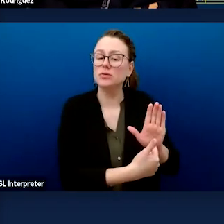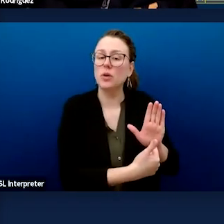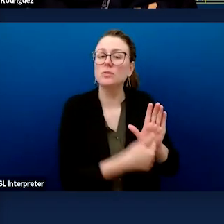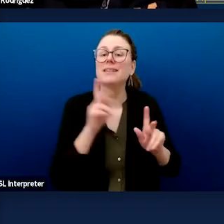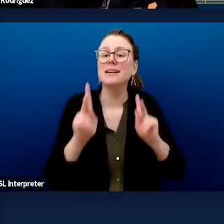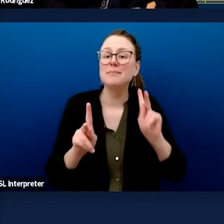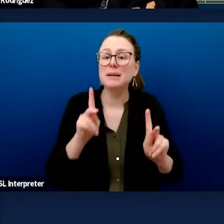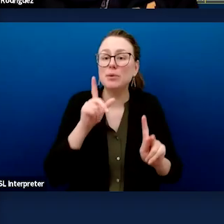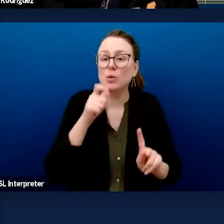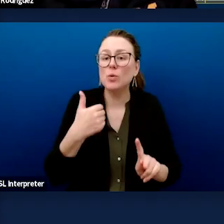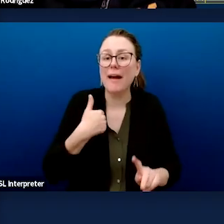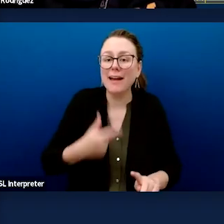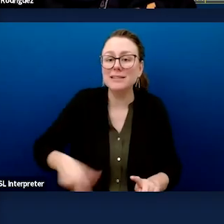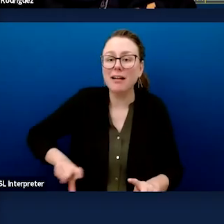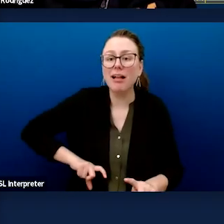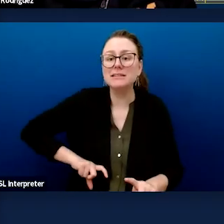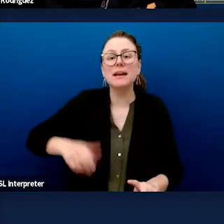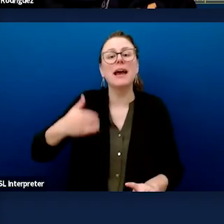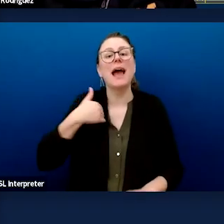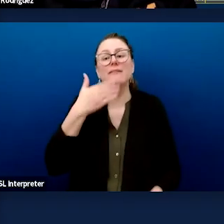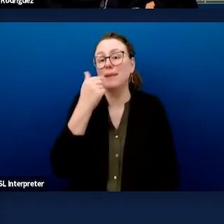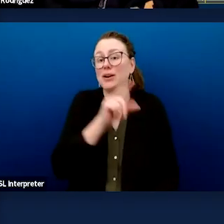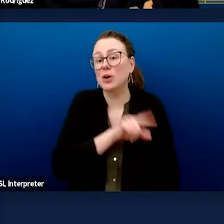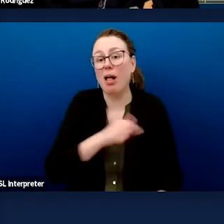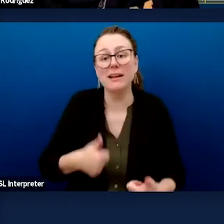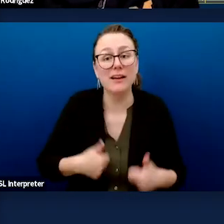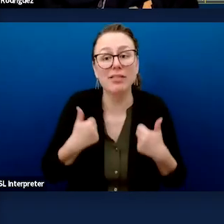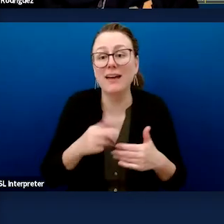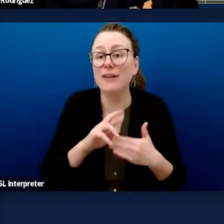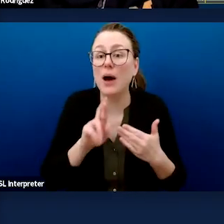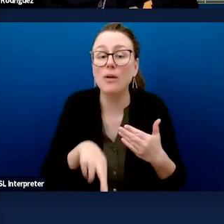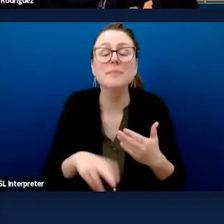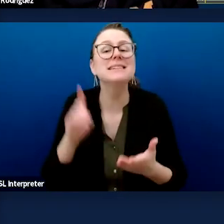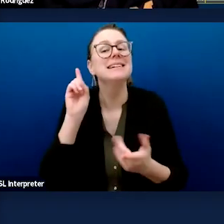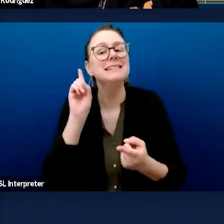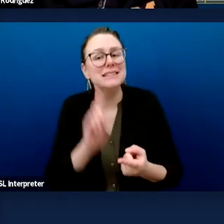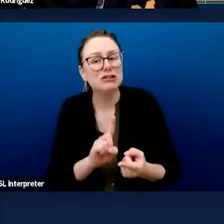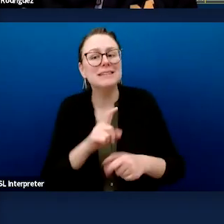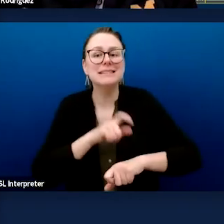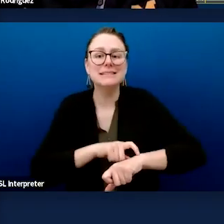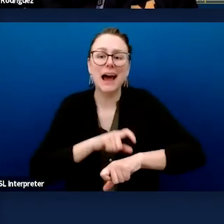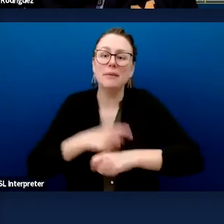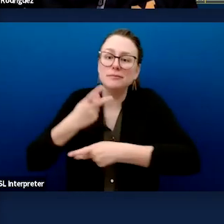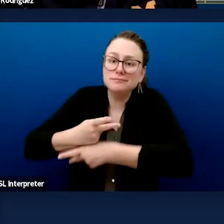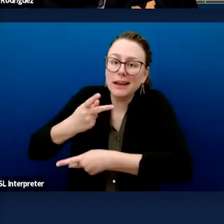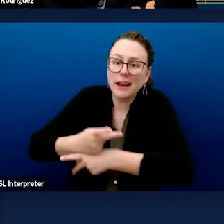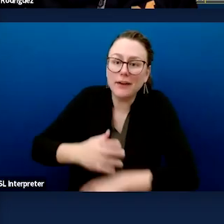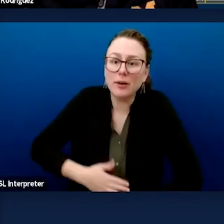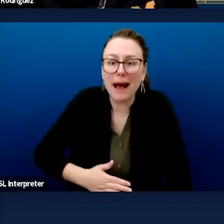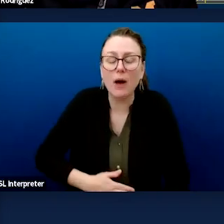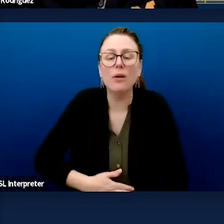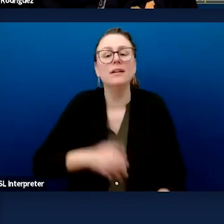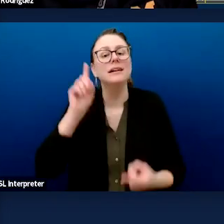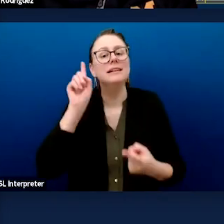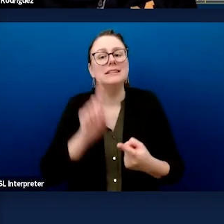people who have colostomies have superior quality of life outcomes, and because it decreases time on bowel care, it decreases